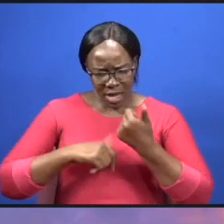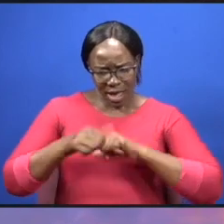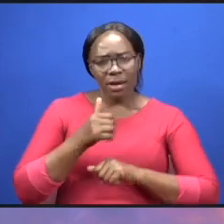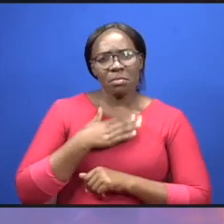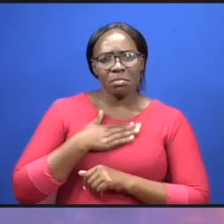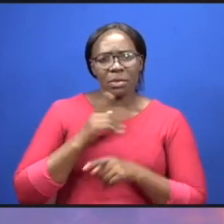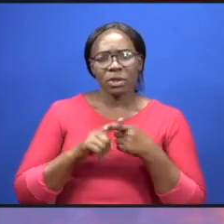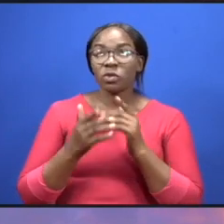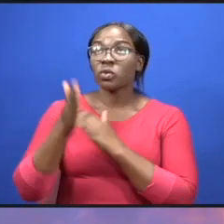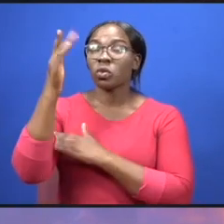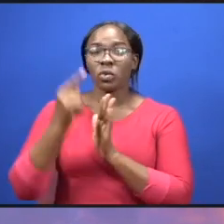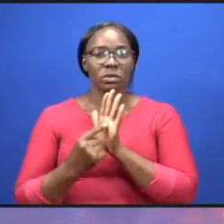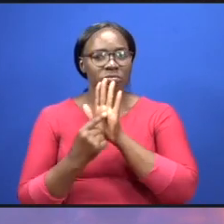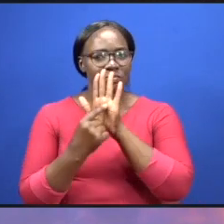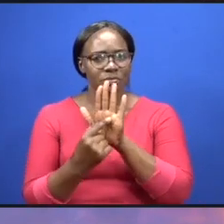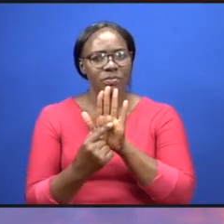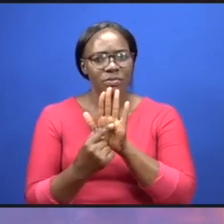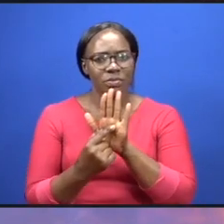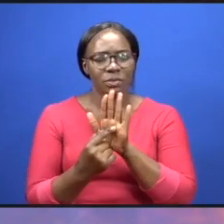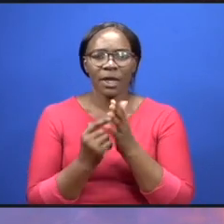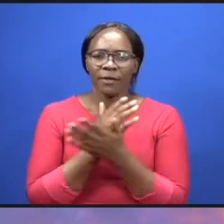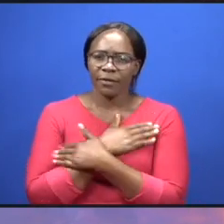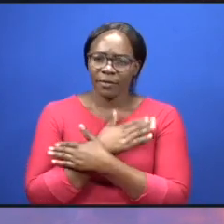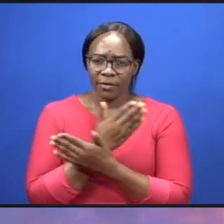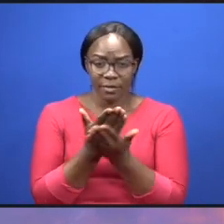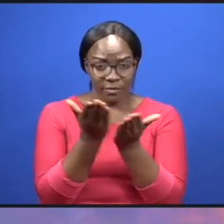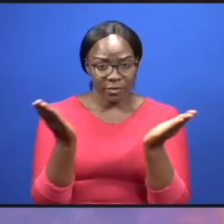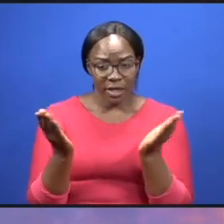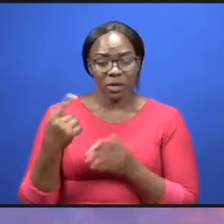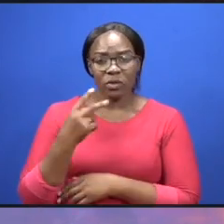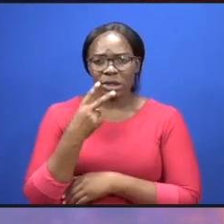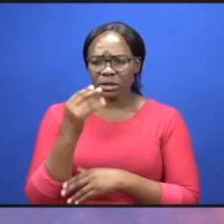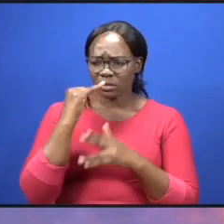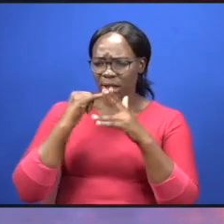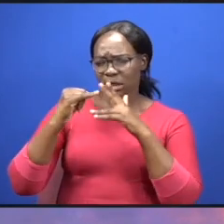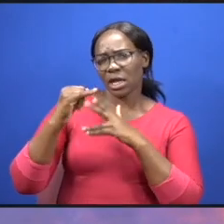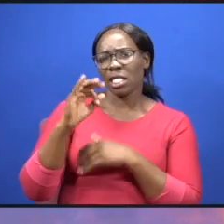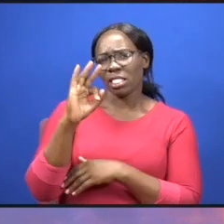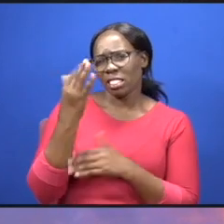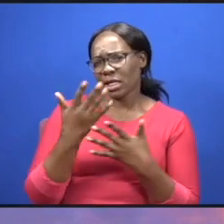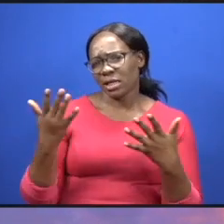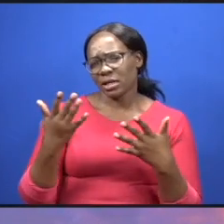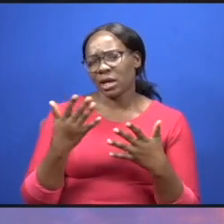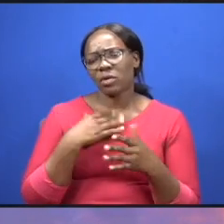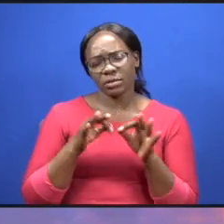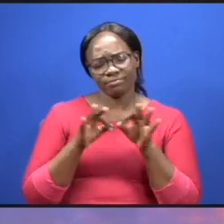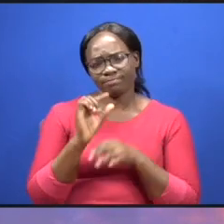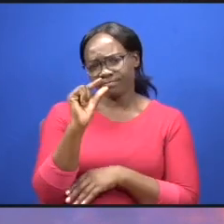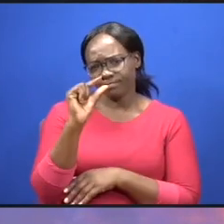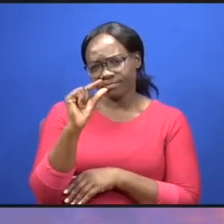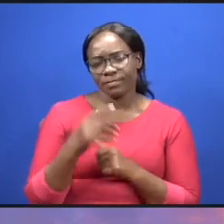response to God's revelation, friends, we see Isaiah, the third thing I want to highlight